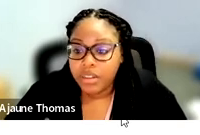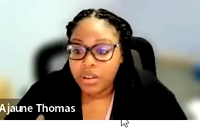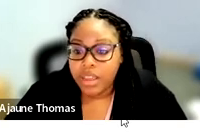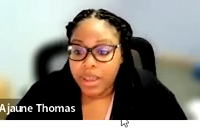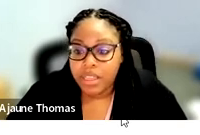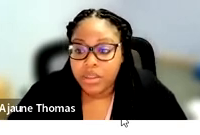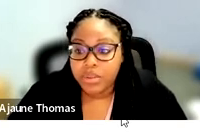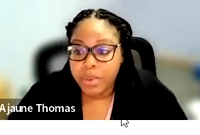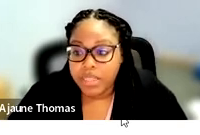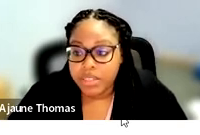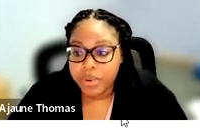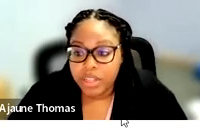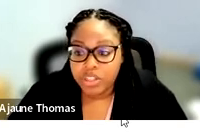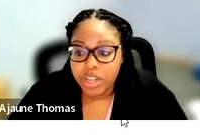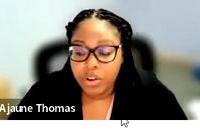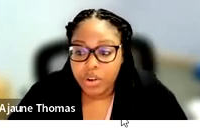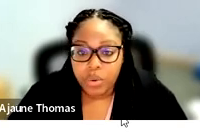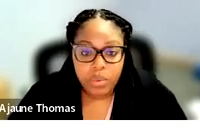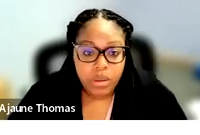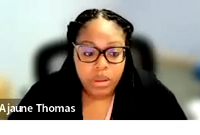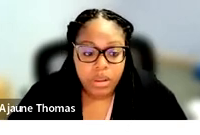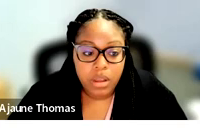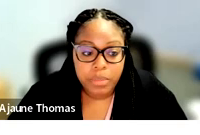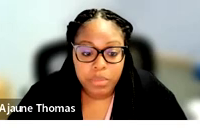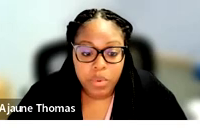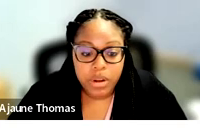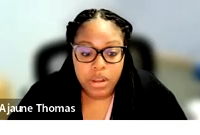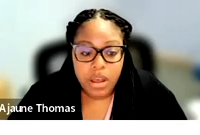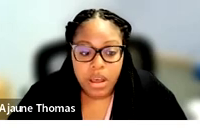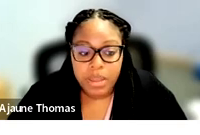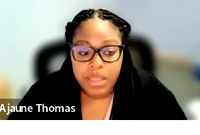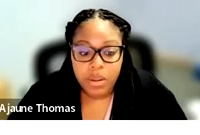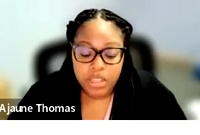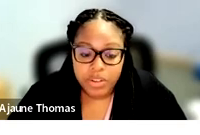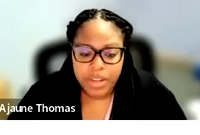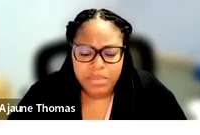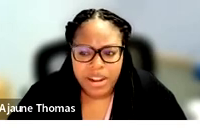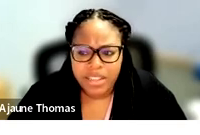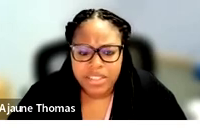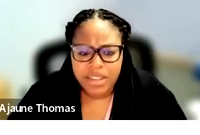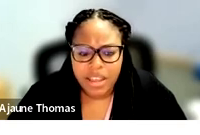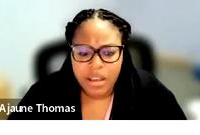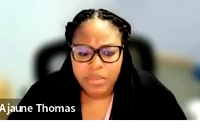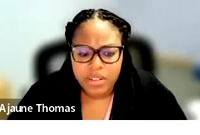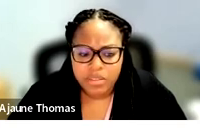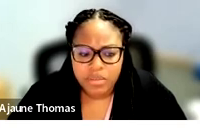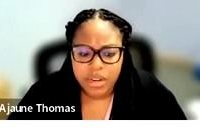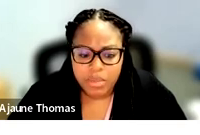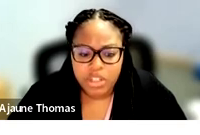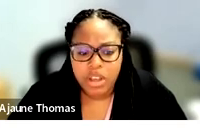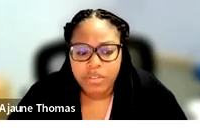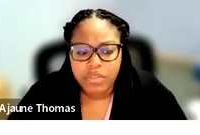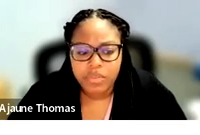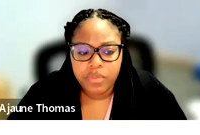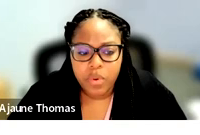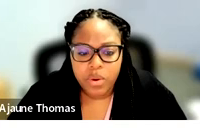color can make those prices range and go up more. And on the screen, I'm sorry, there's an